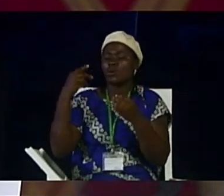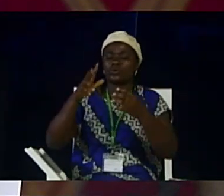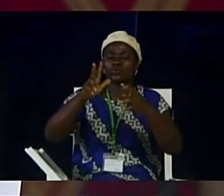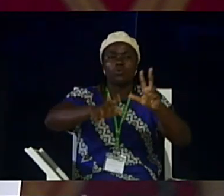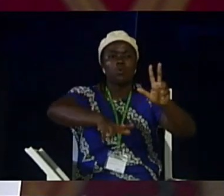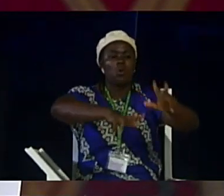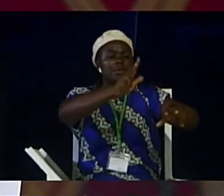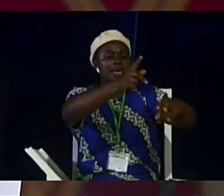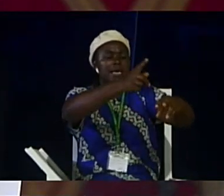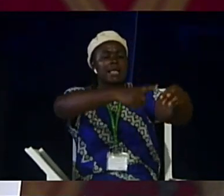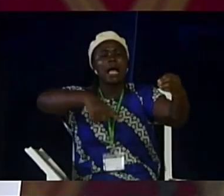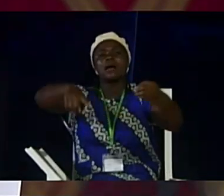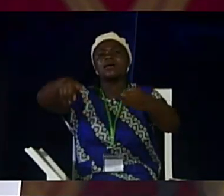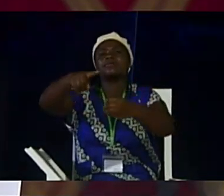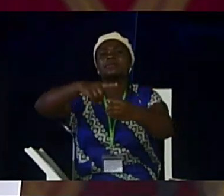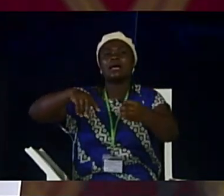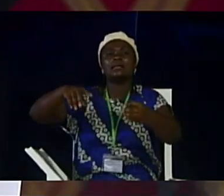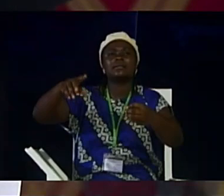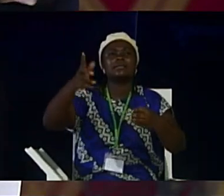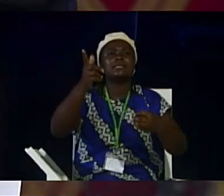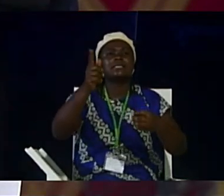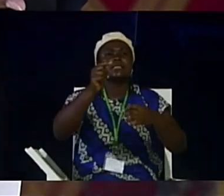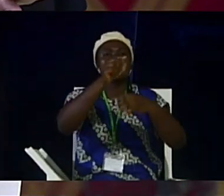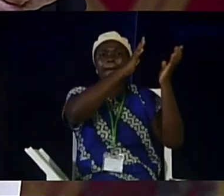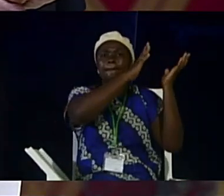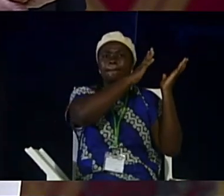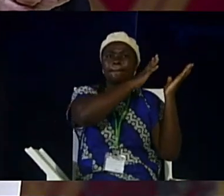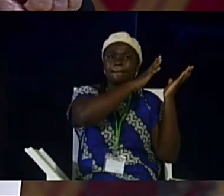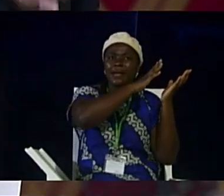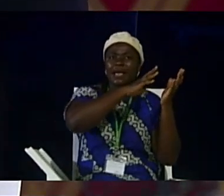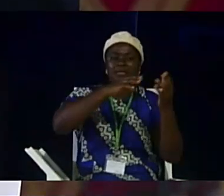around the backside of the mountain,